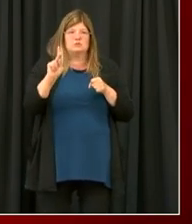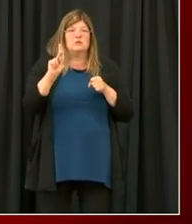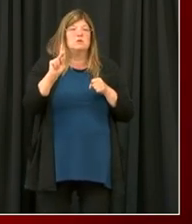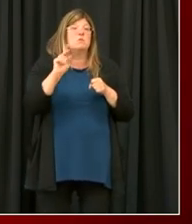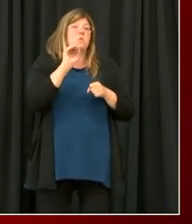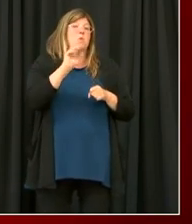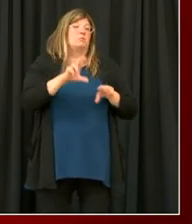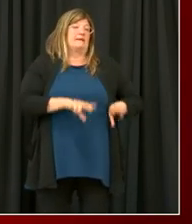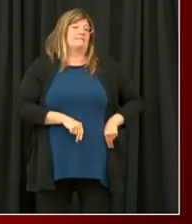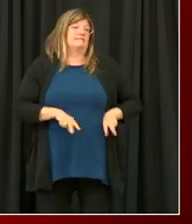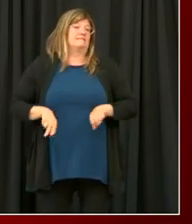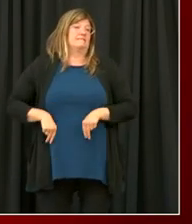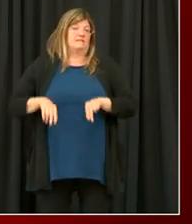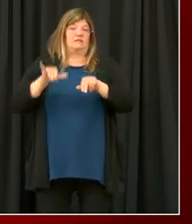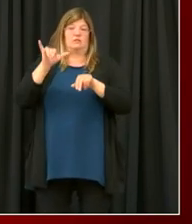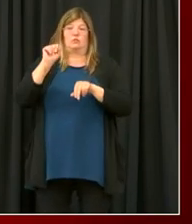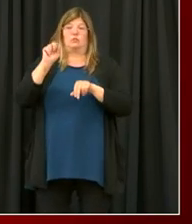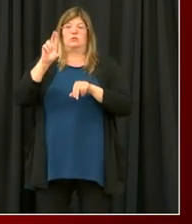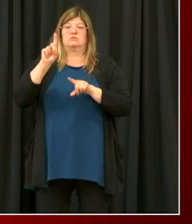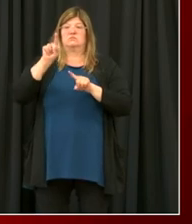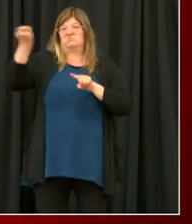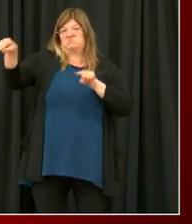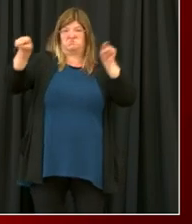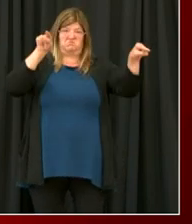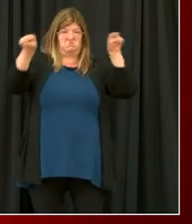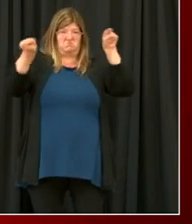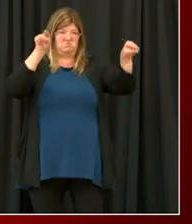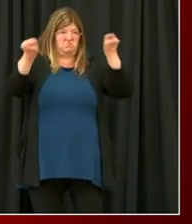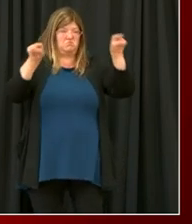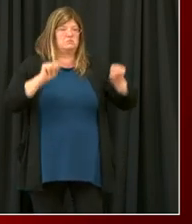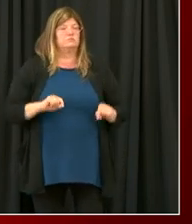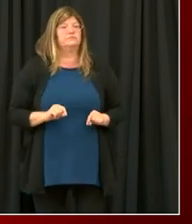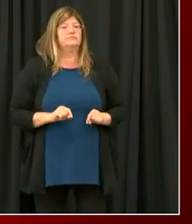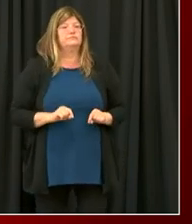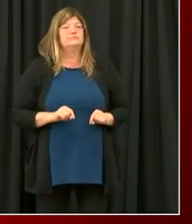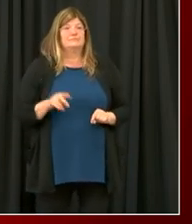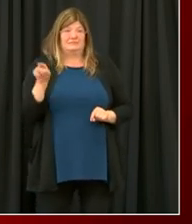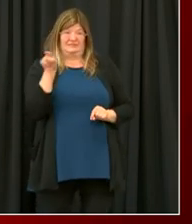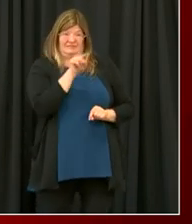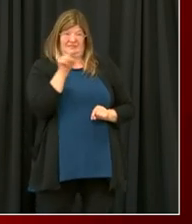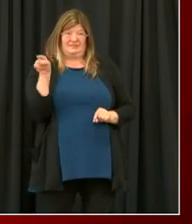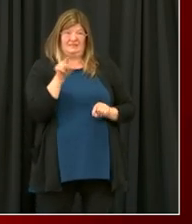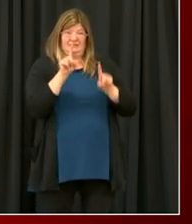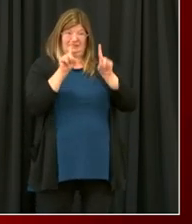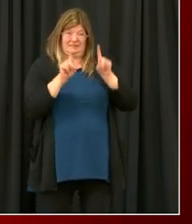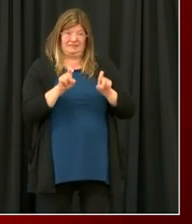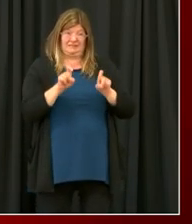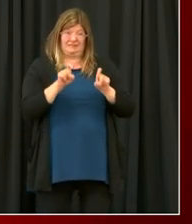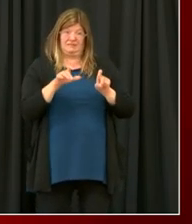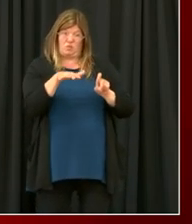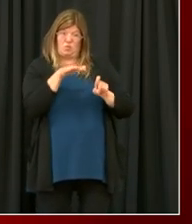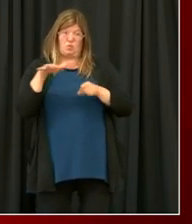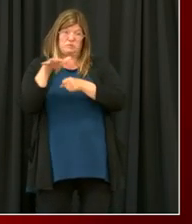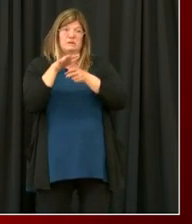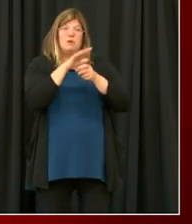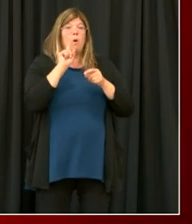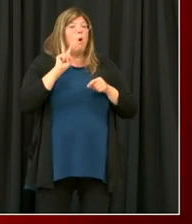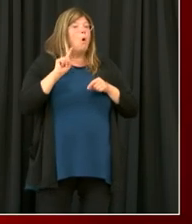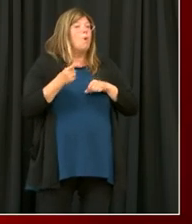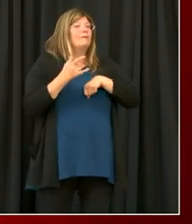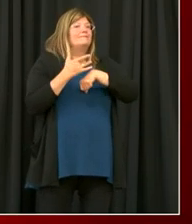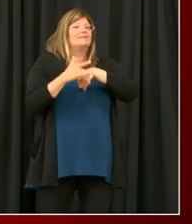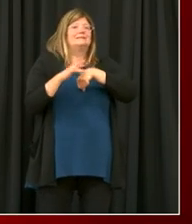a second option available. These testing locations will only be available through the first week of